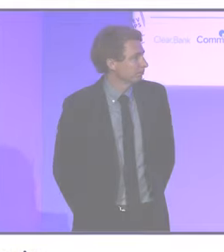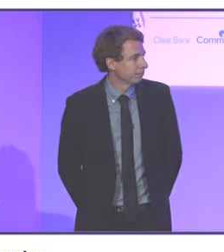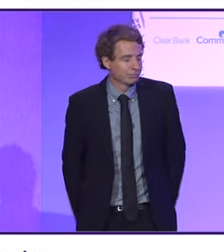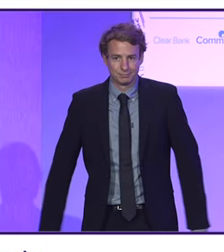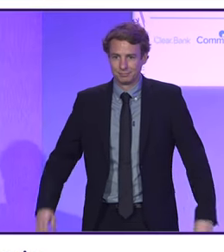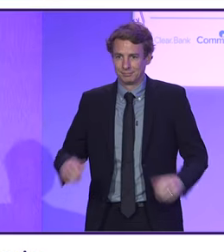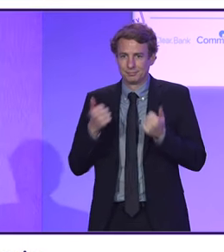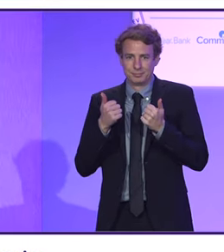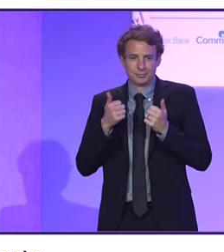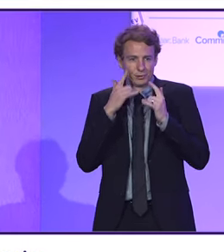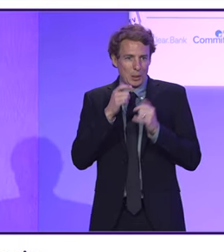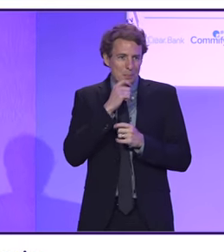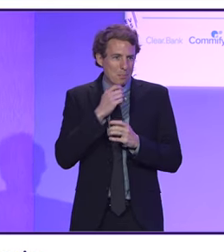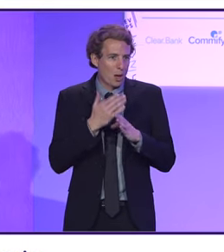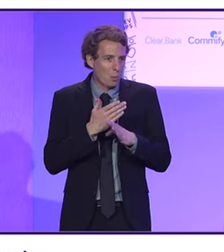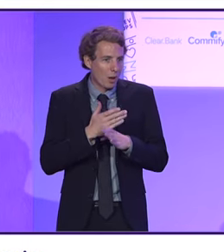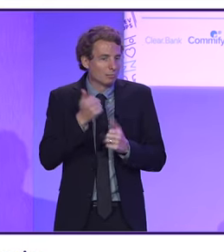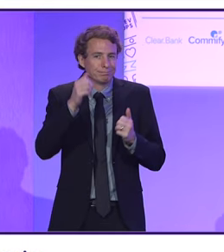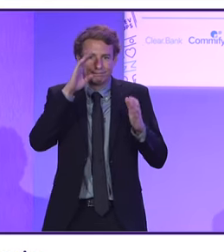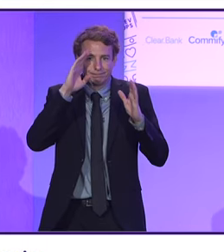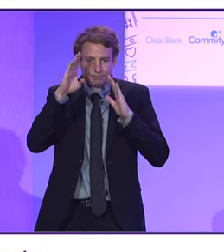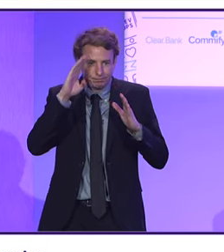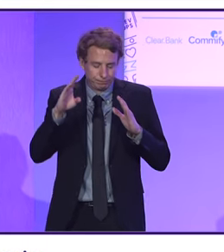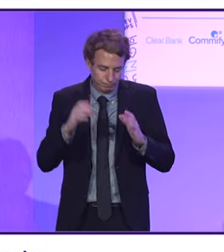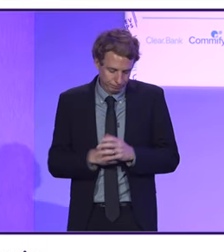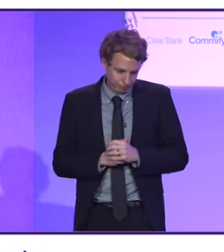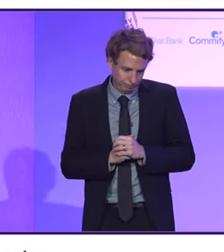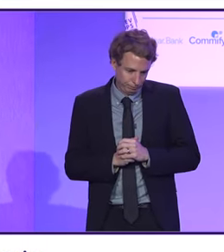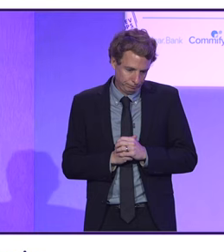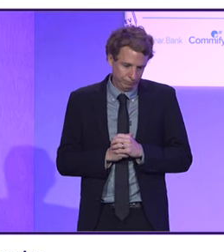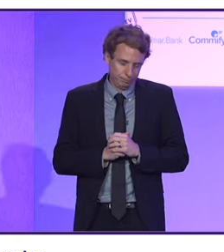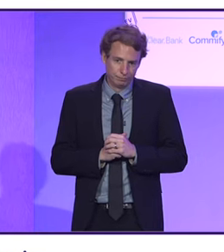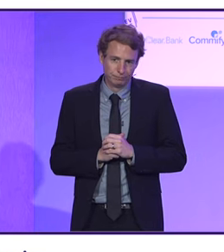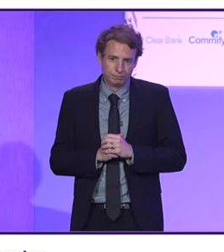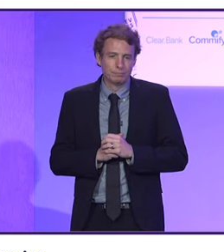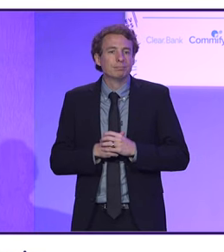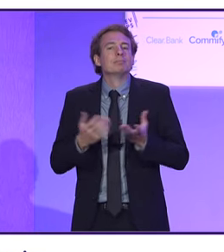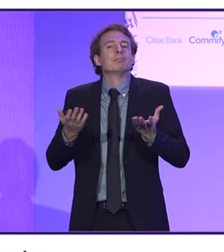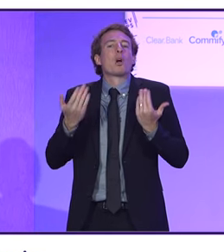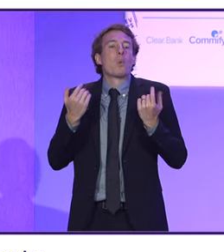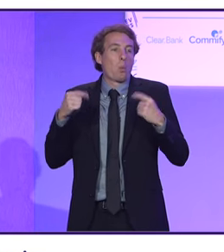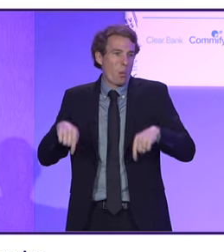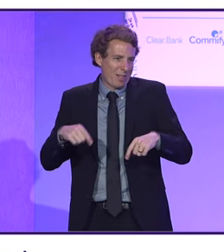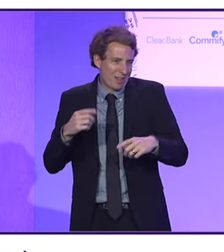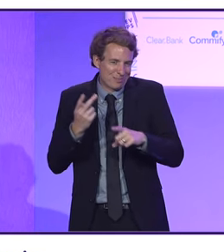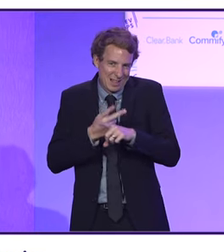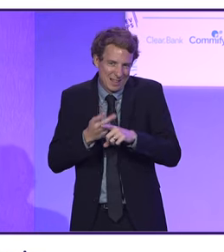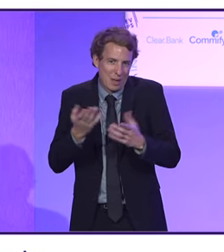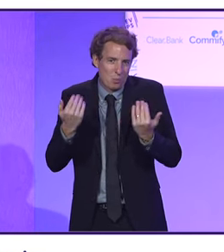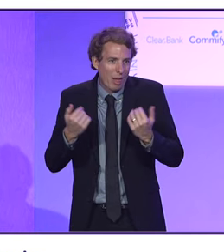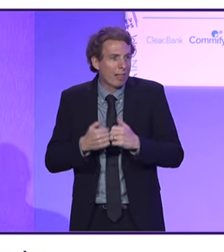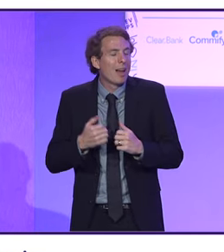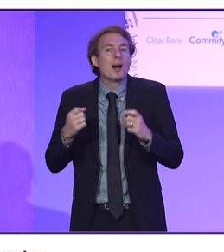My mic turn up? It is. Hello. Welcome again to DevOps Days and the 10th anniversary. It's